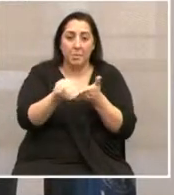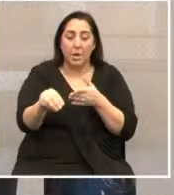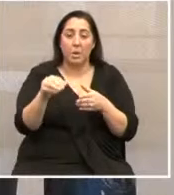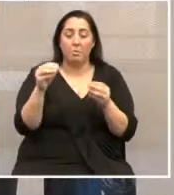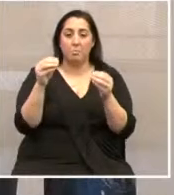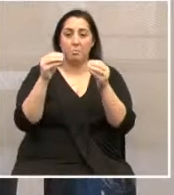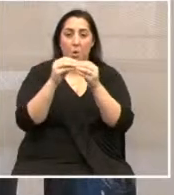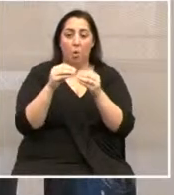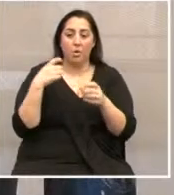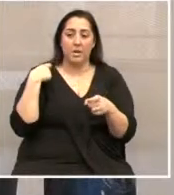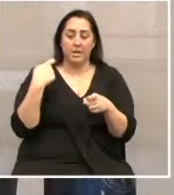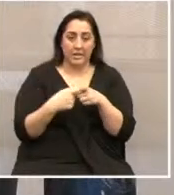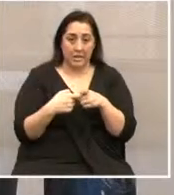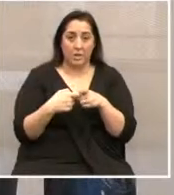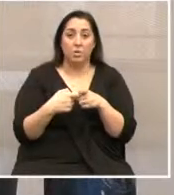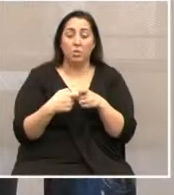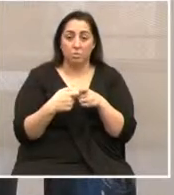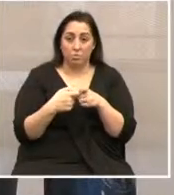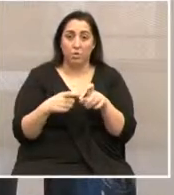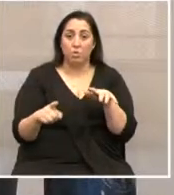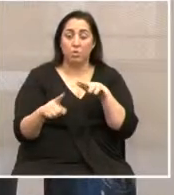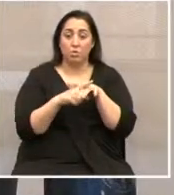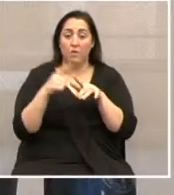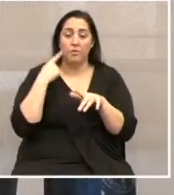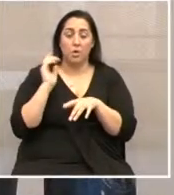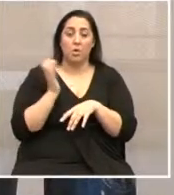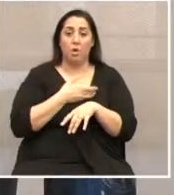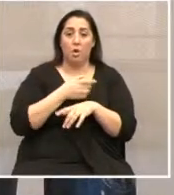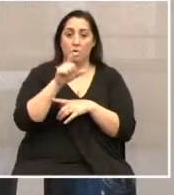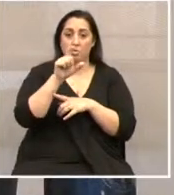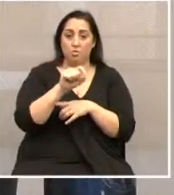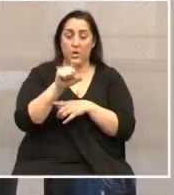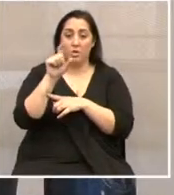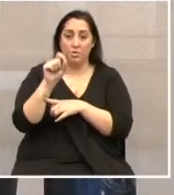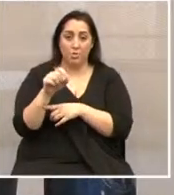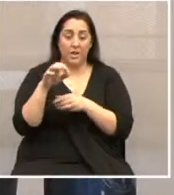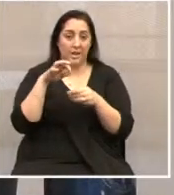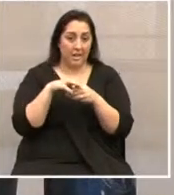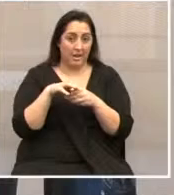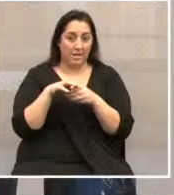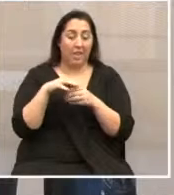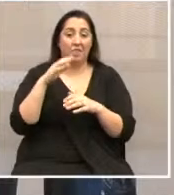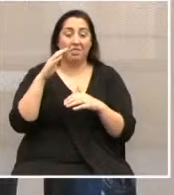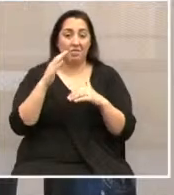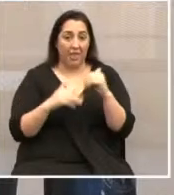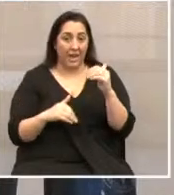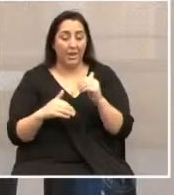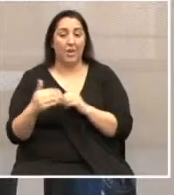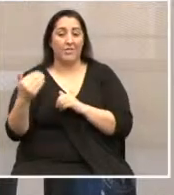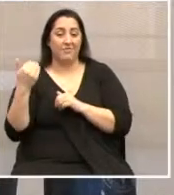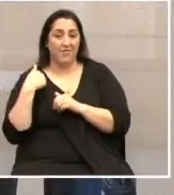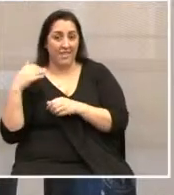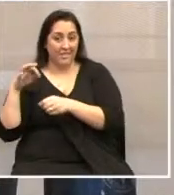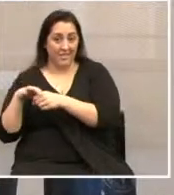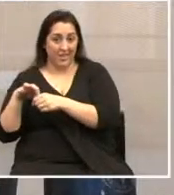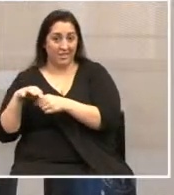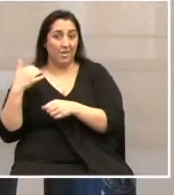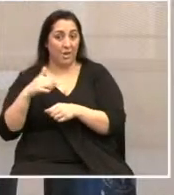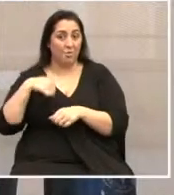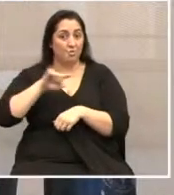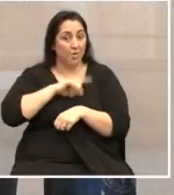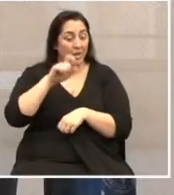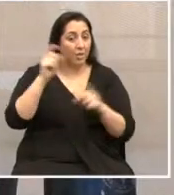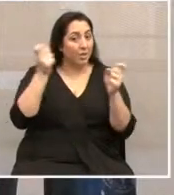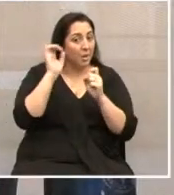out in our 2020 election than the cycle before. And that's something that we should celebrate. But instead, what we have